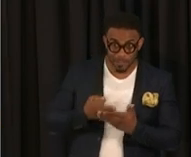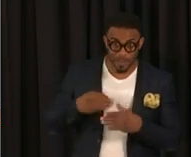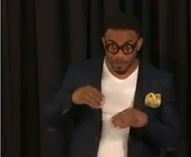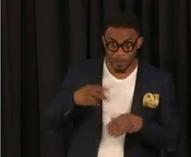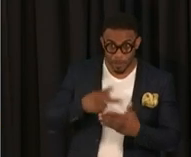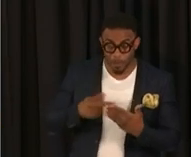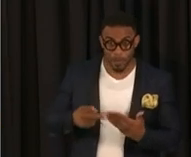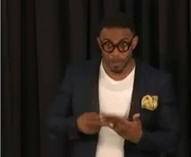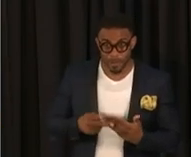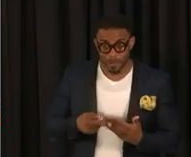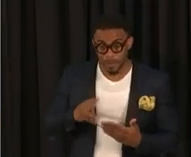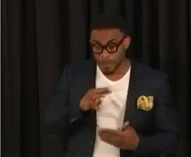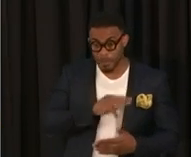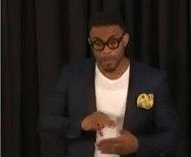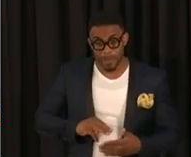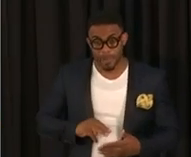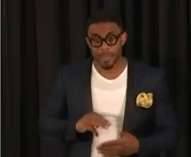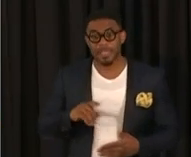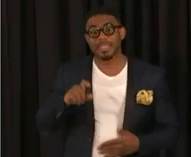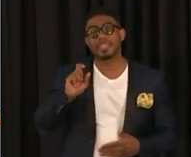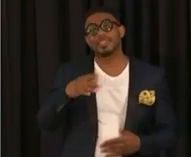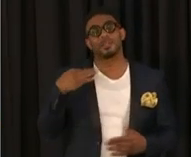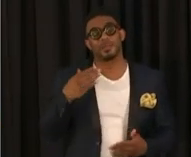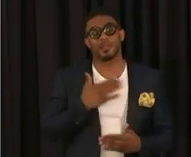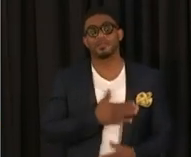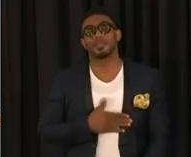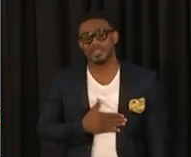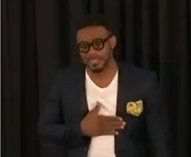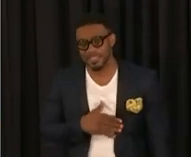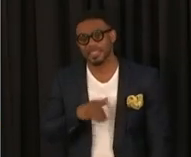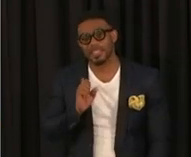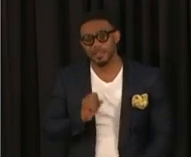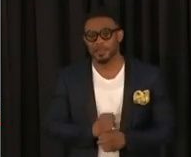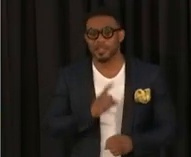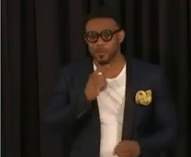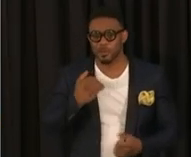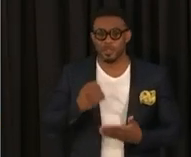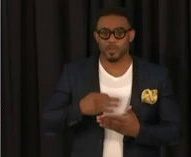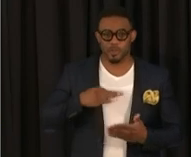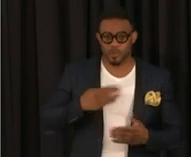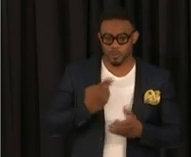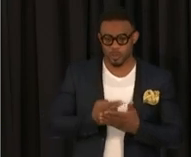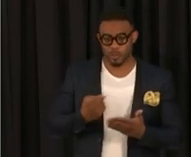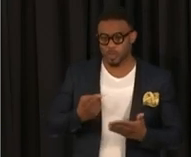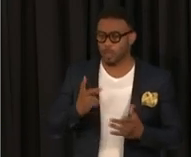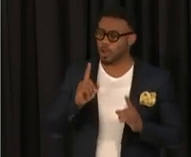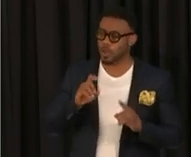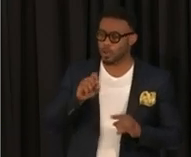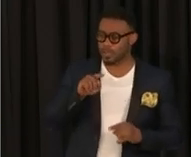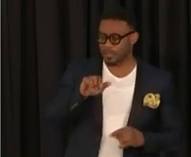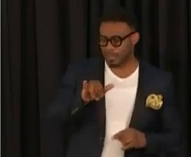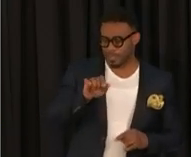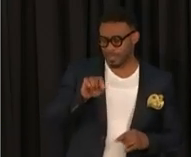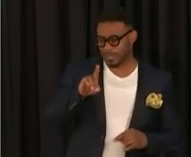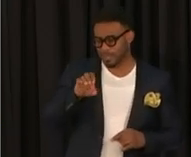federally funded program that Mayor Bowser needs you to apply for. We need to make sure we utilize this resource. So go